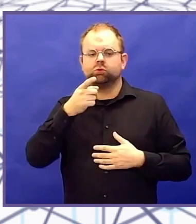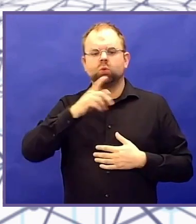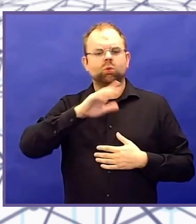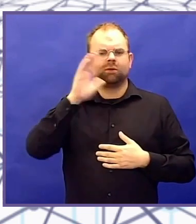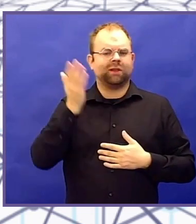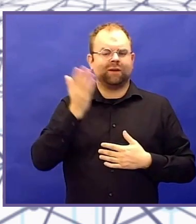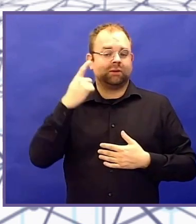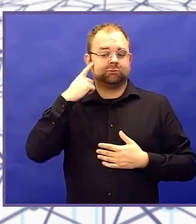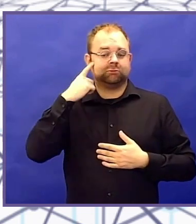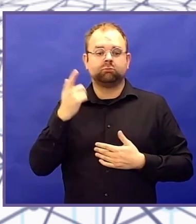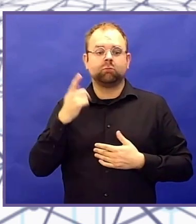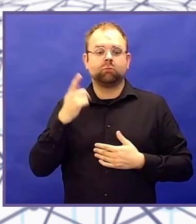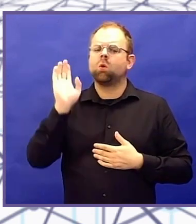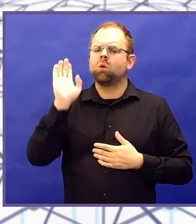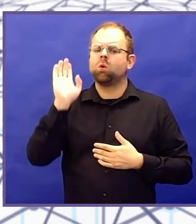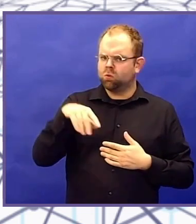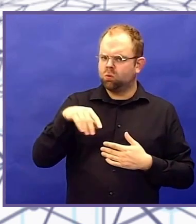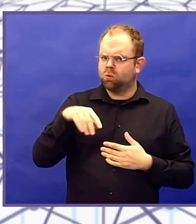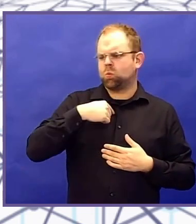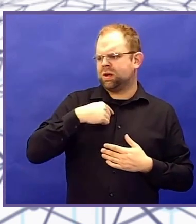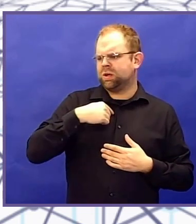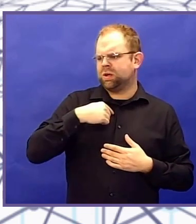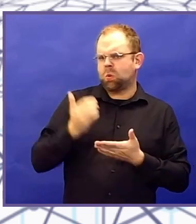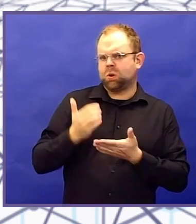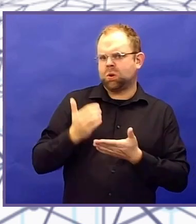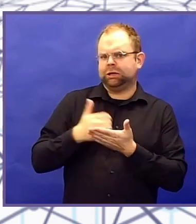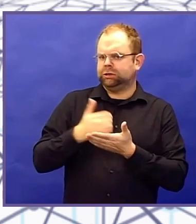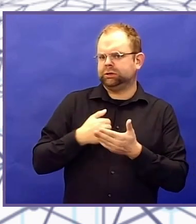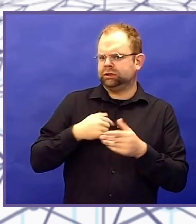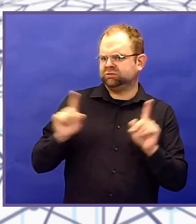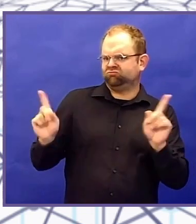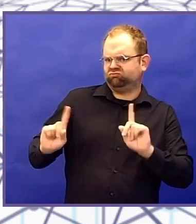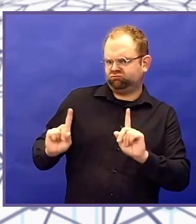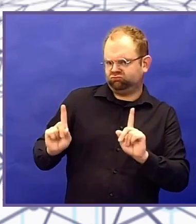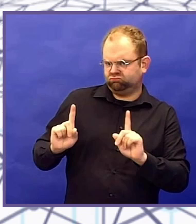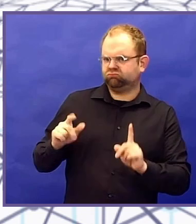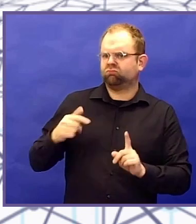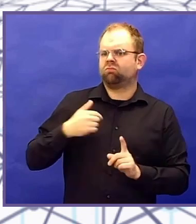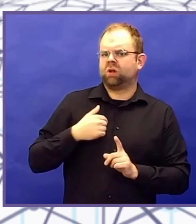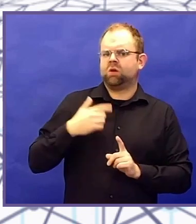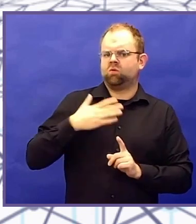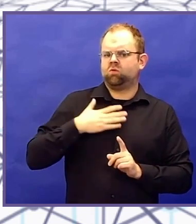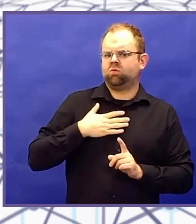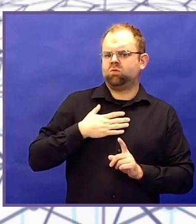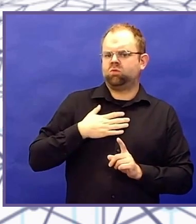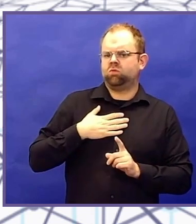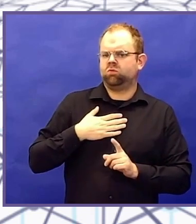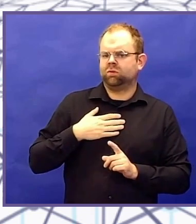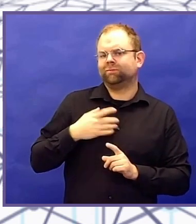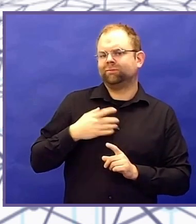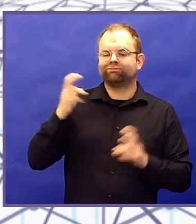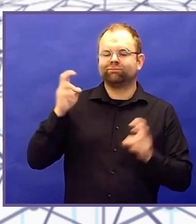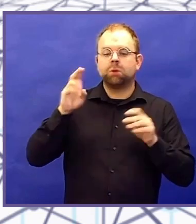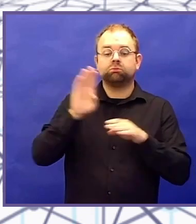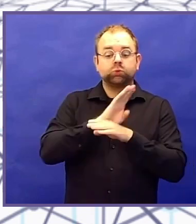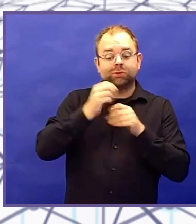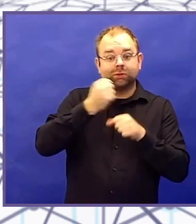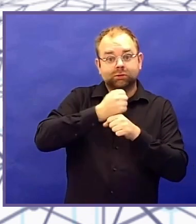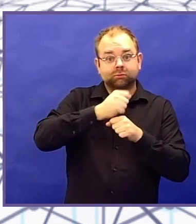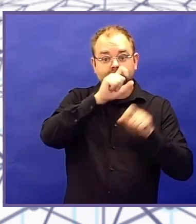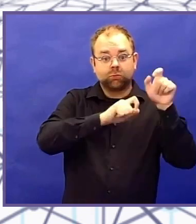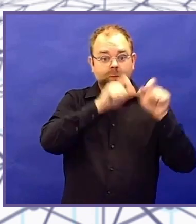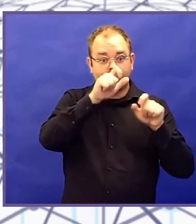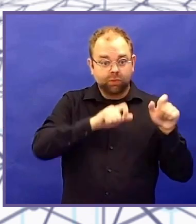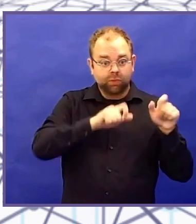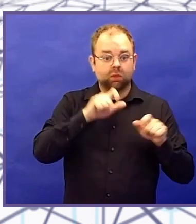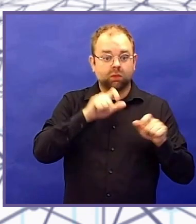is saving it right now and immediately or saving it over time. And do you want to improve your efficiency